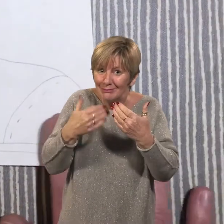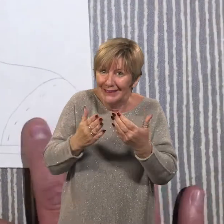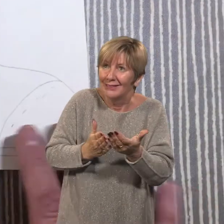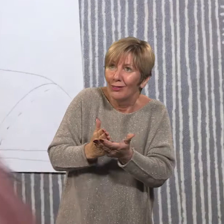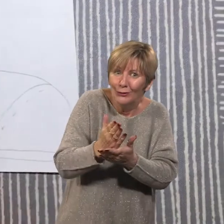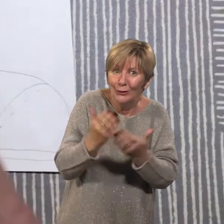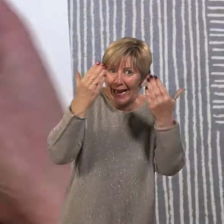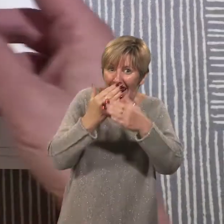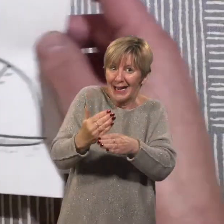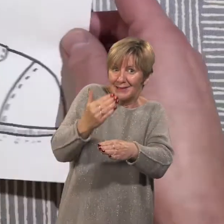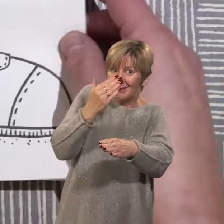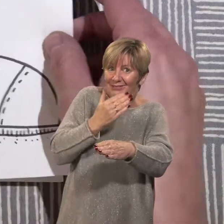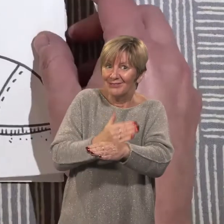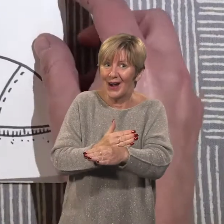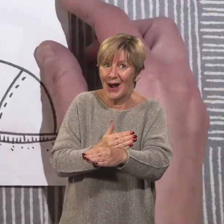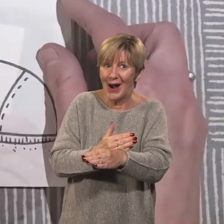before.